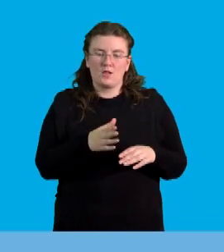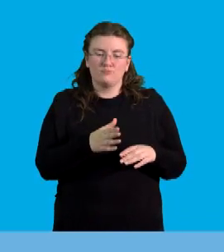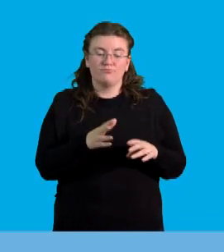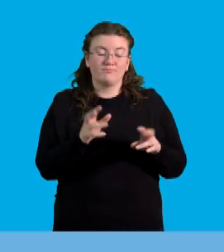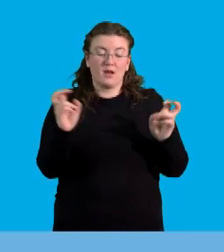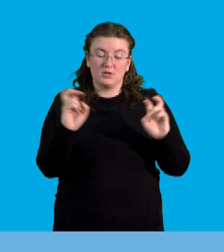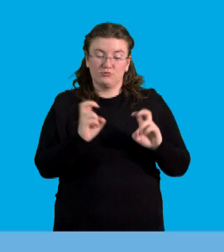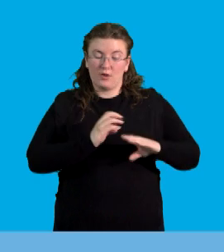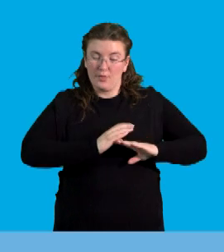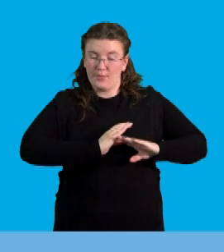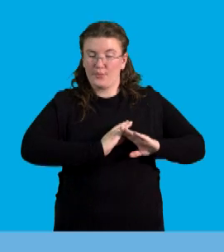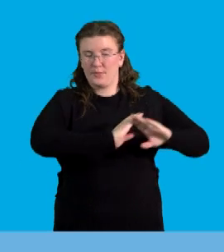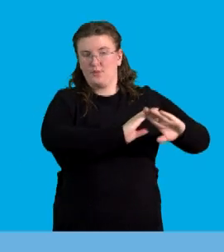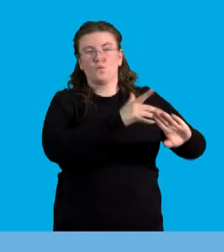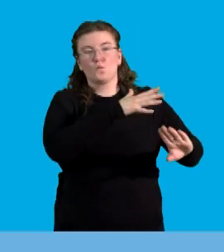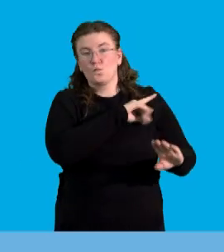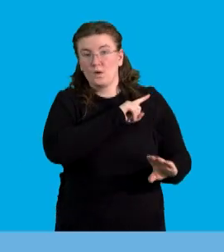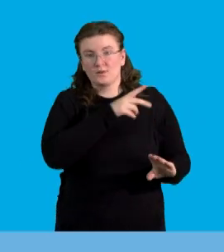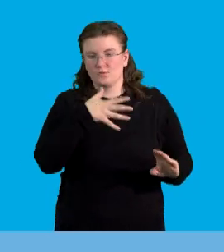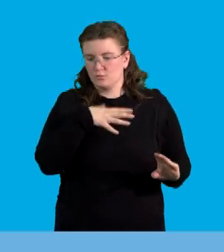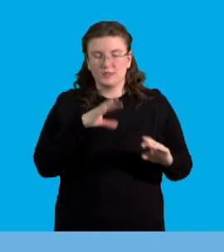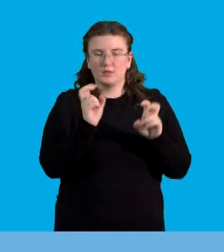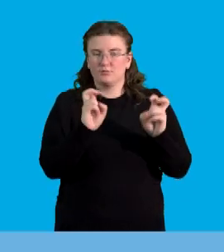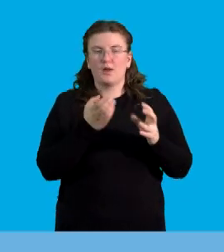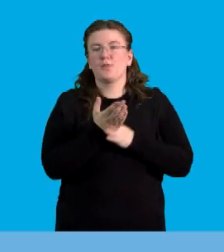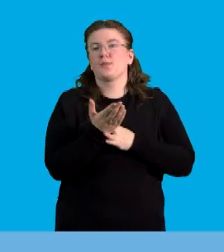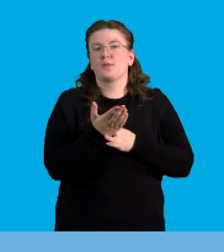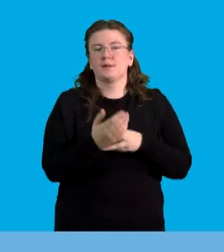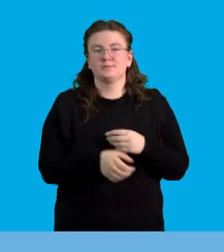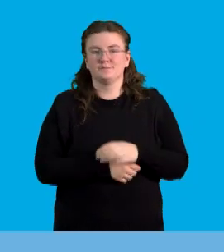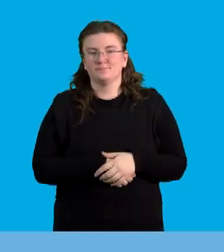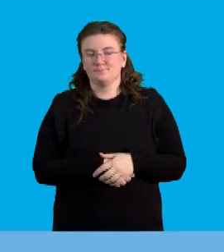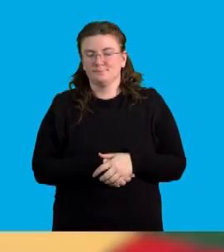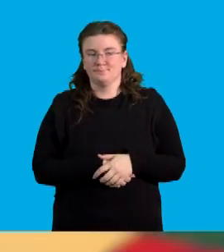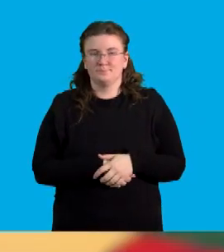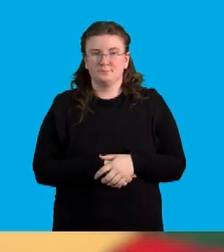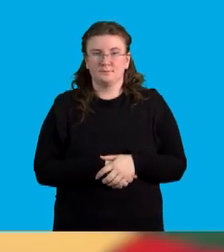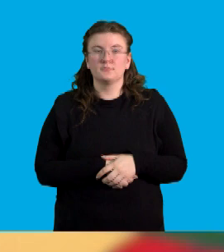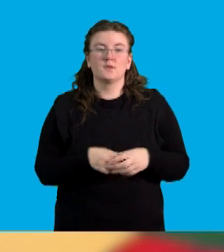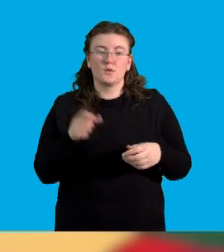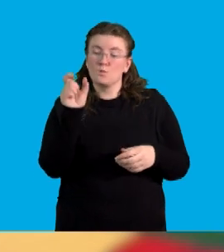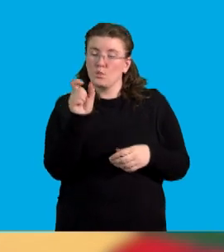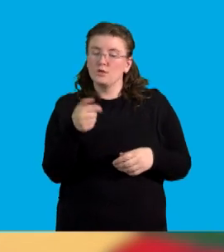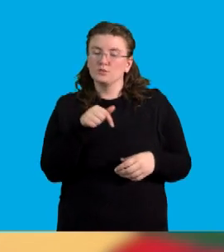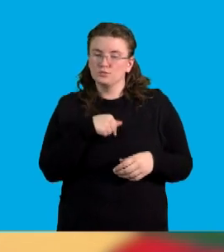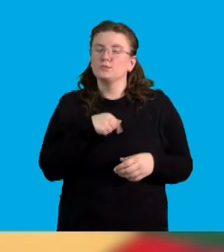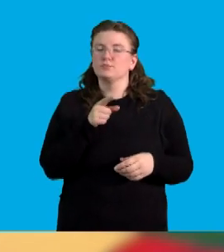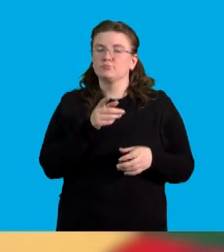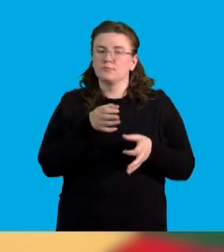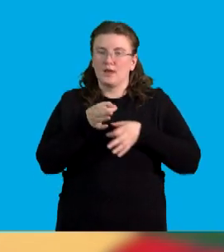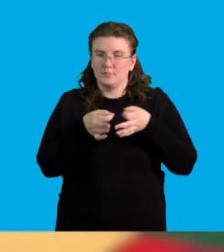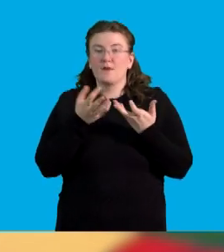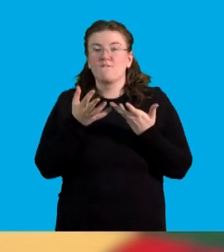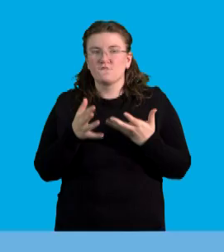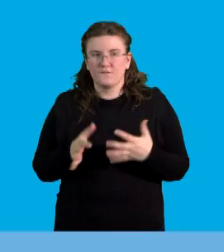fight against the flow of current because it doesn't want the current to pass through it. Right, so those are the words that we are required